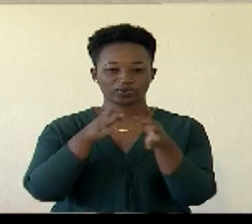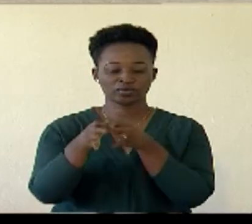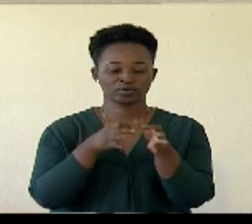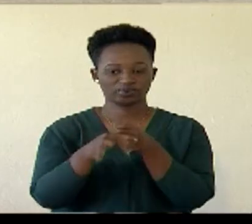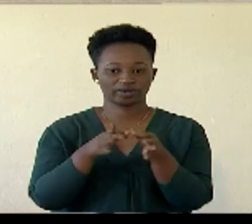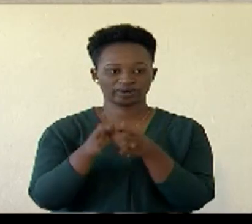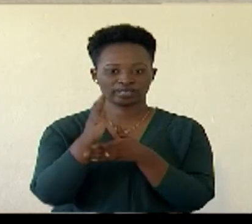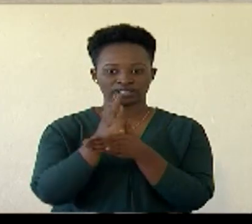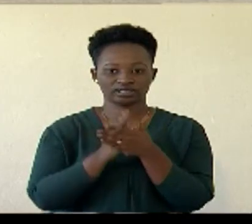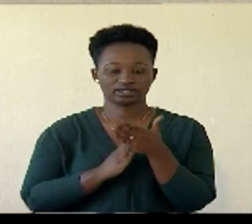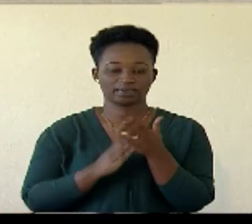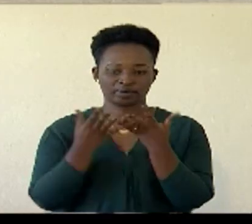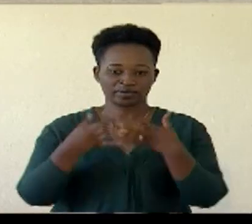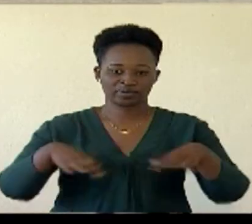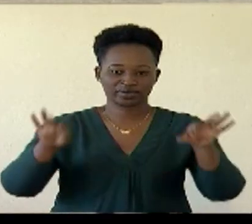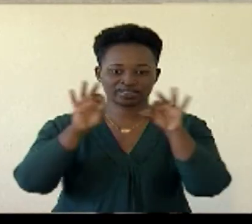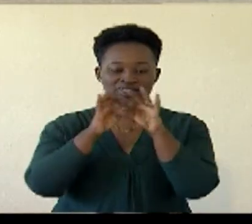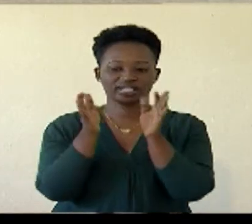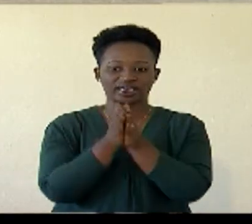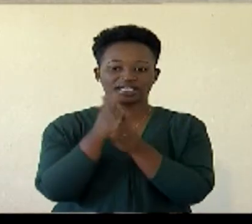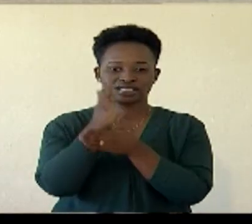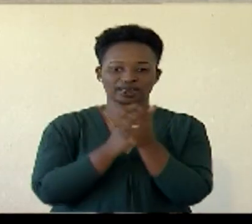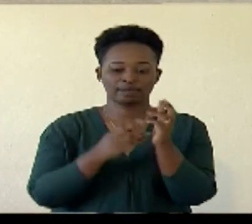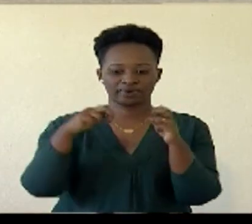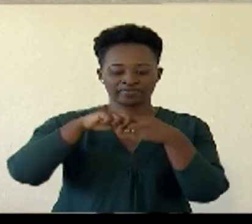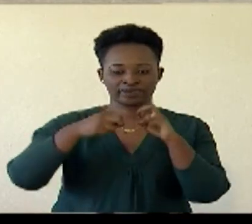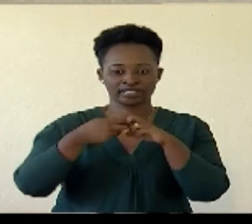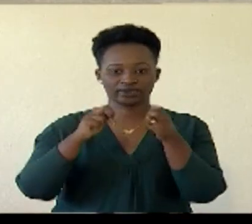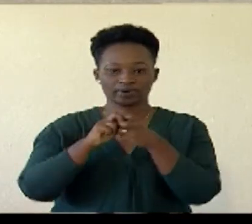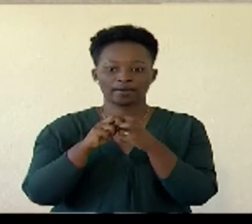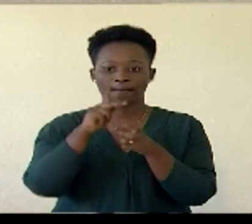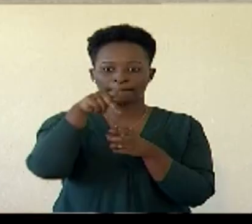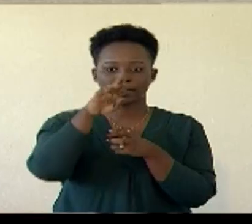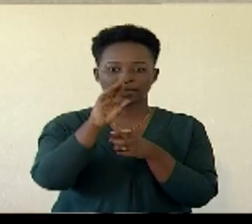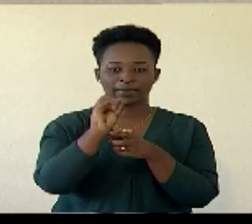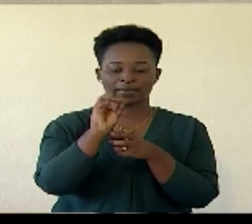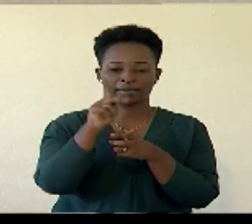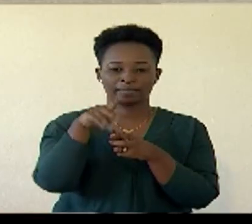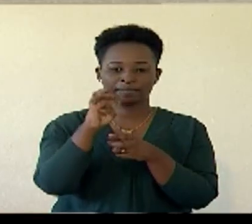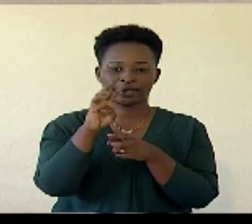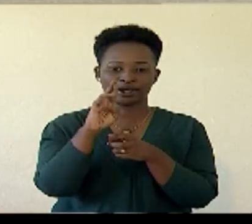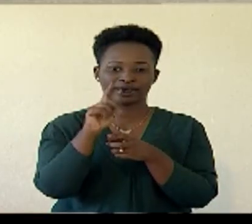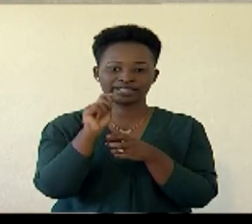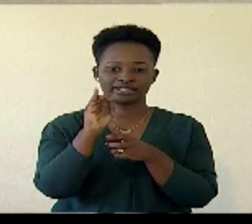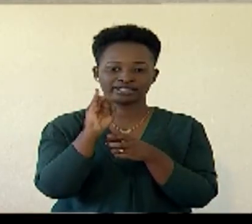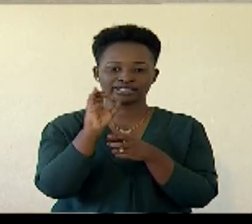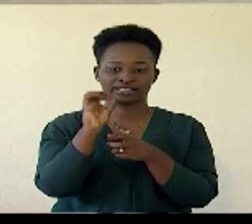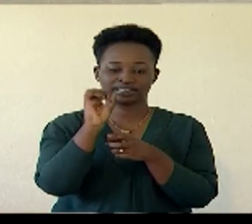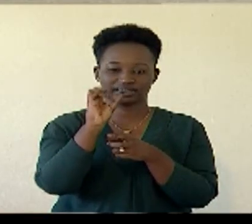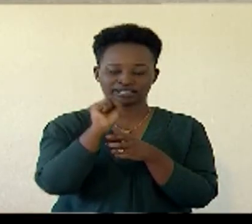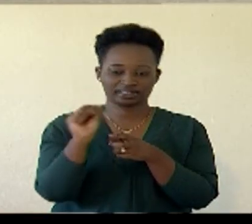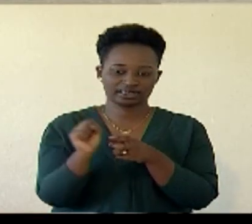explain some uses and some physical properties of benzoic acid. We are using benzoic acid simply